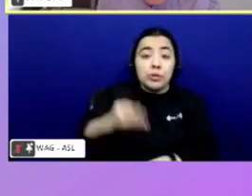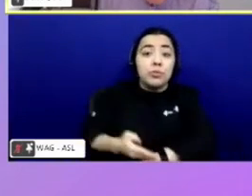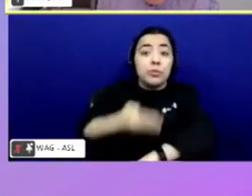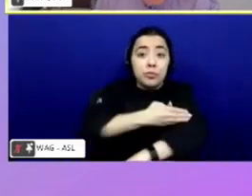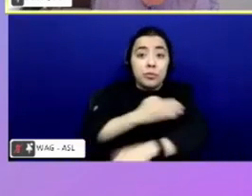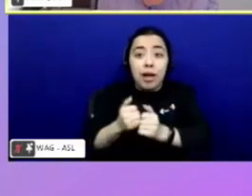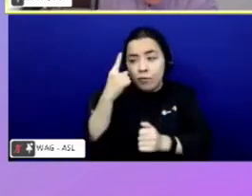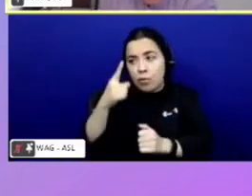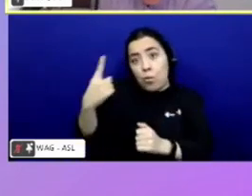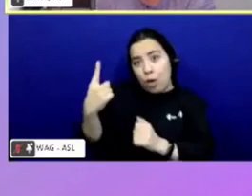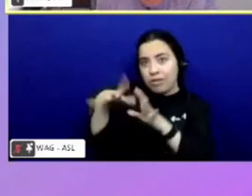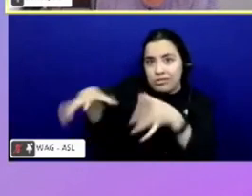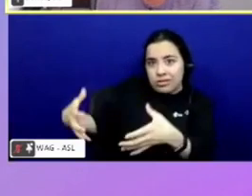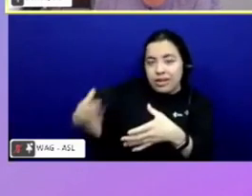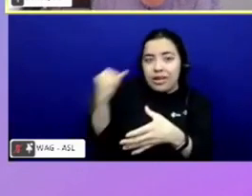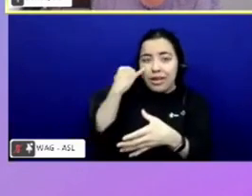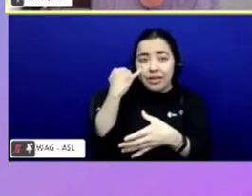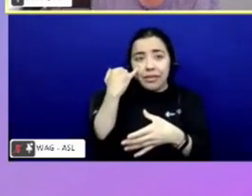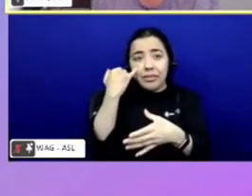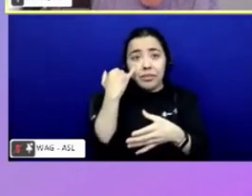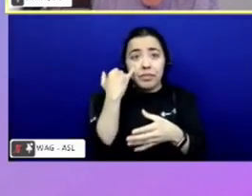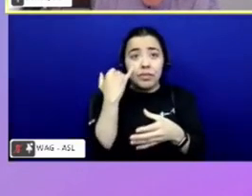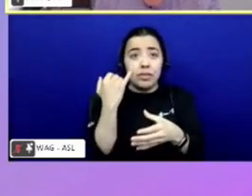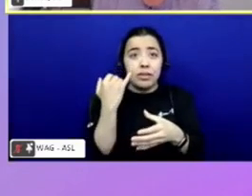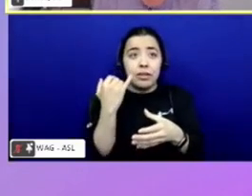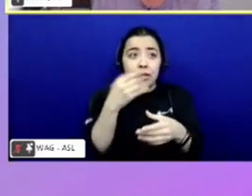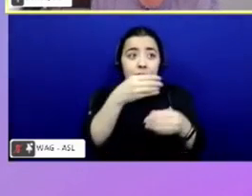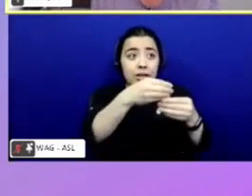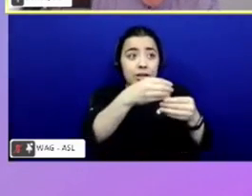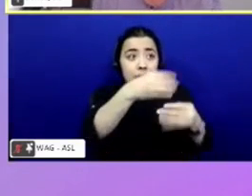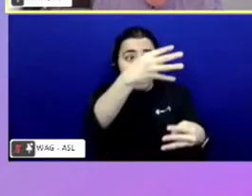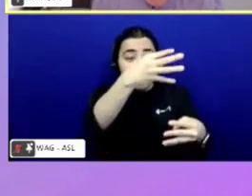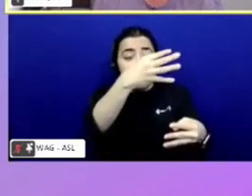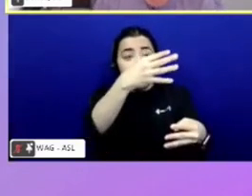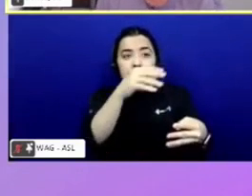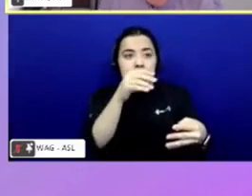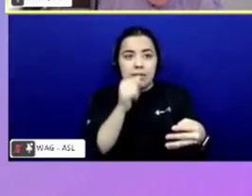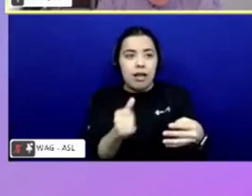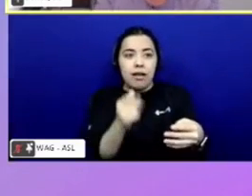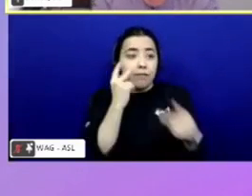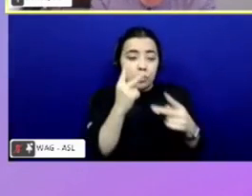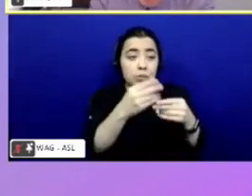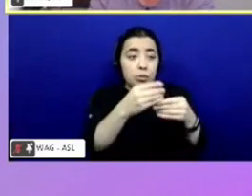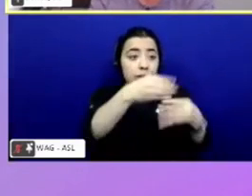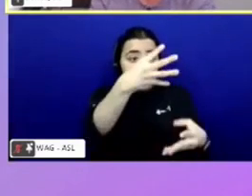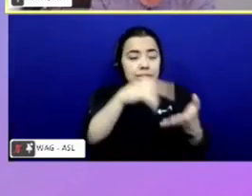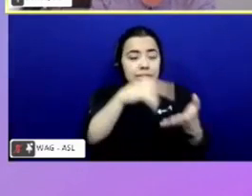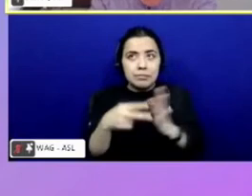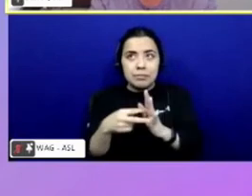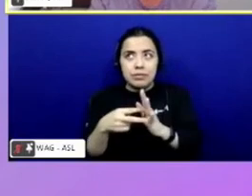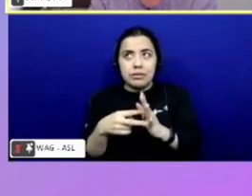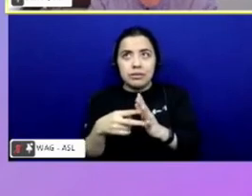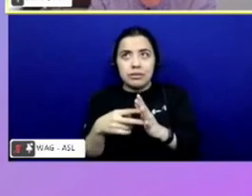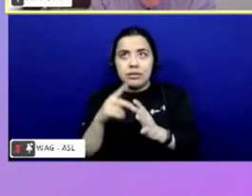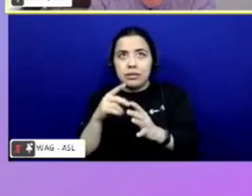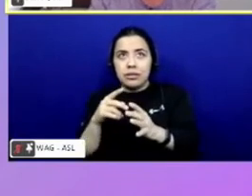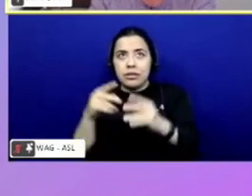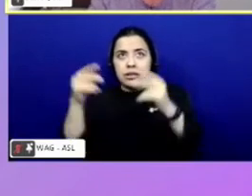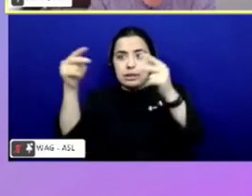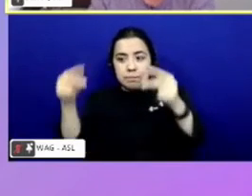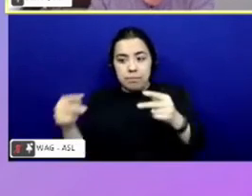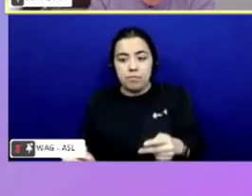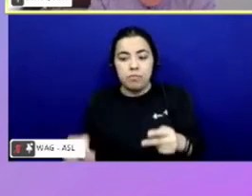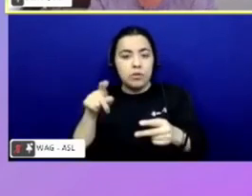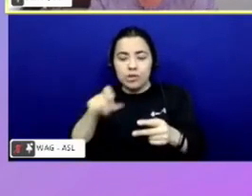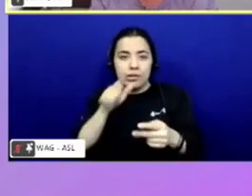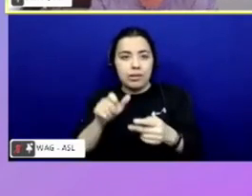demographic was to say, if you don't make things a list visually, it shouldn't be a list semantically as well. And so all of this was done